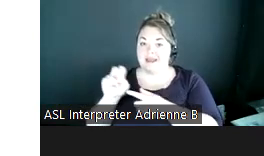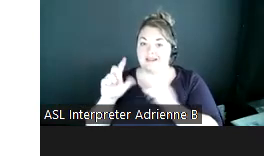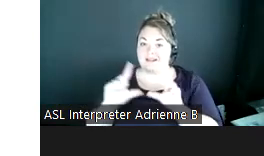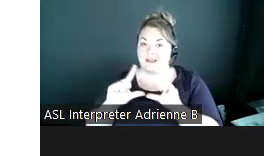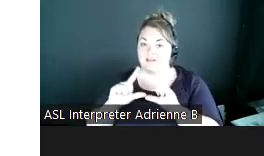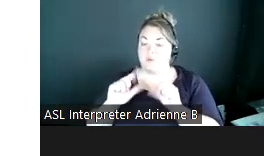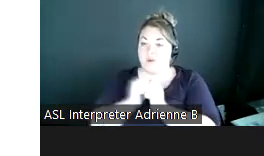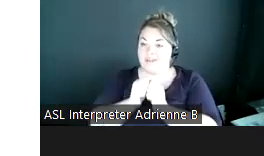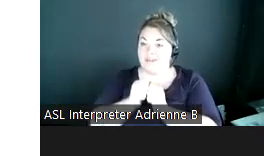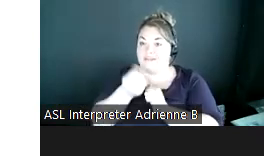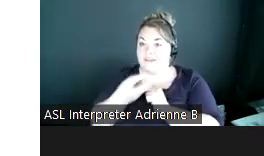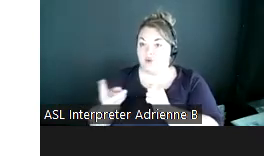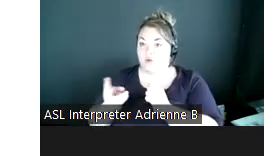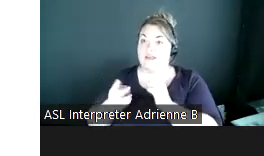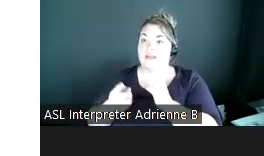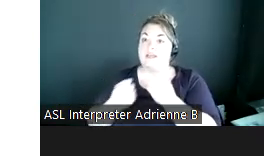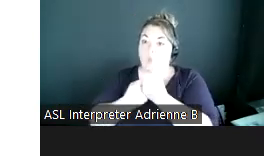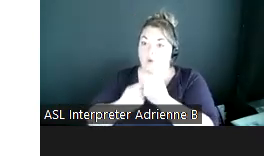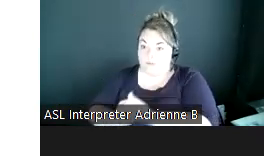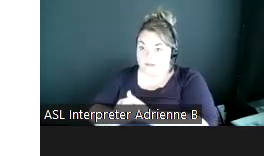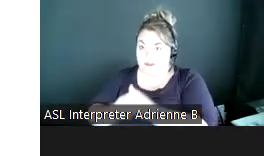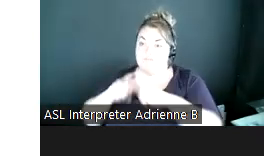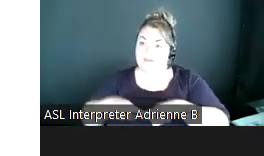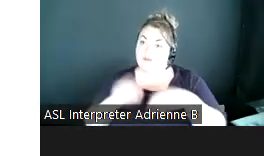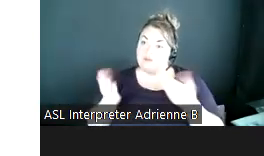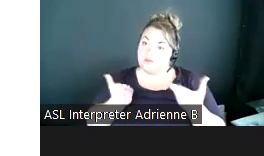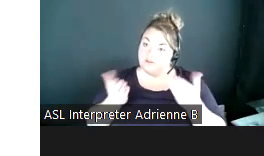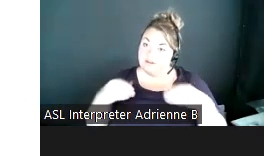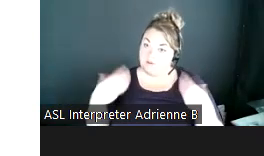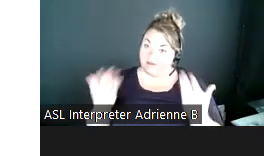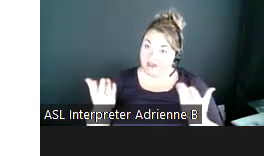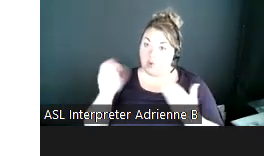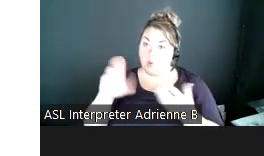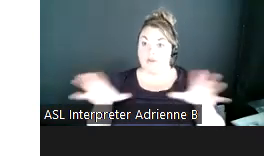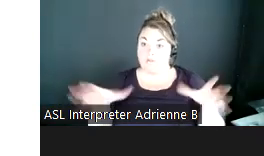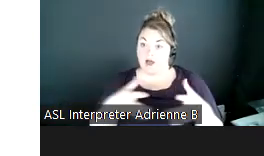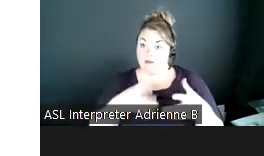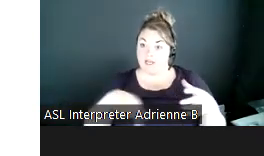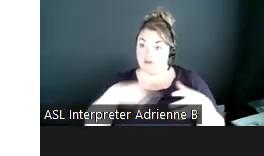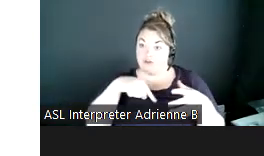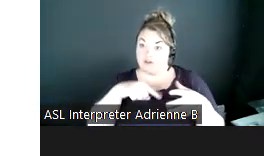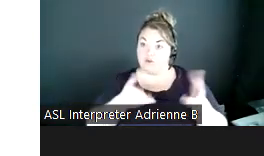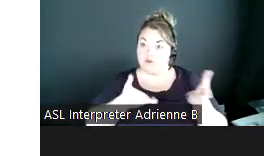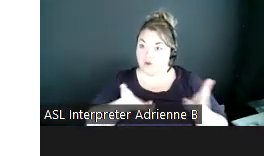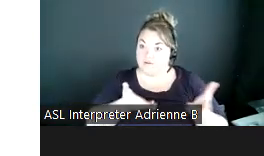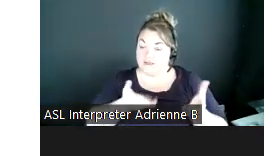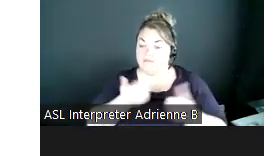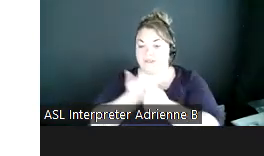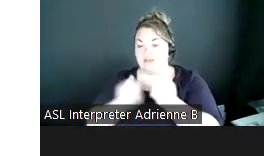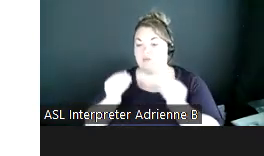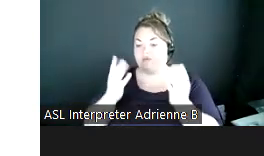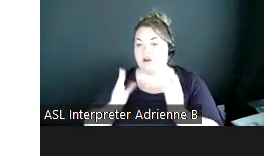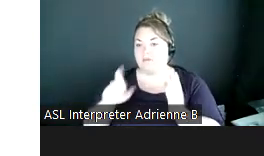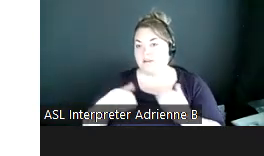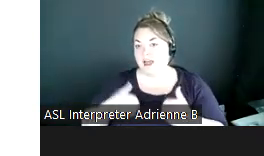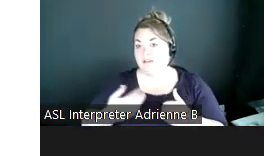of endorsements based on the services provided or populations served. So each provider must have at least